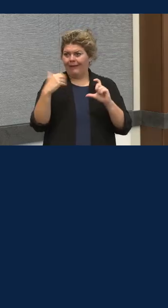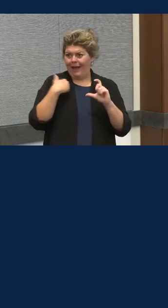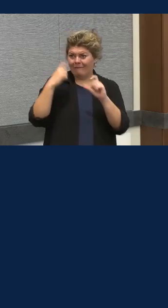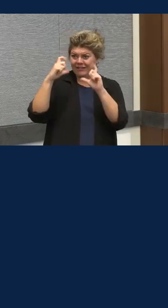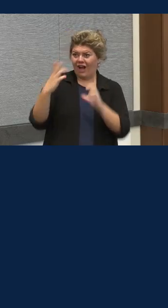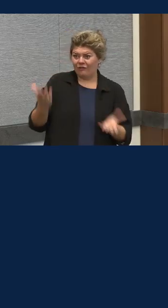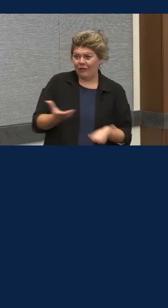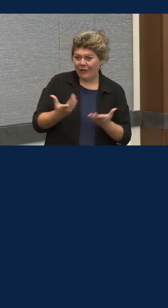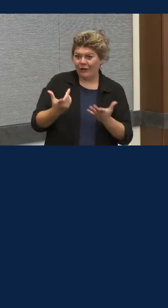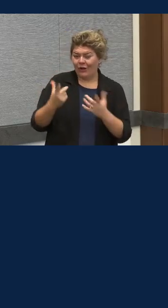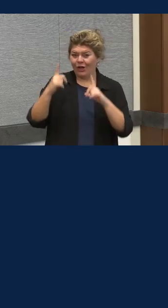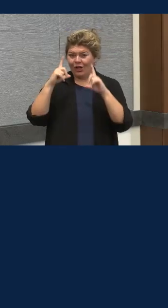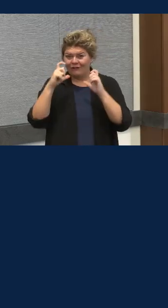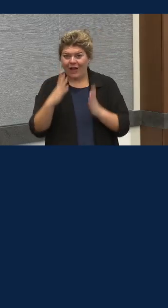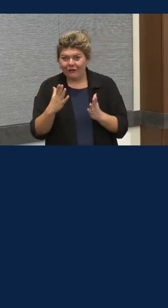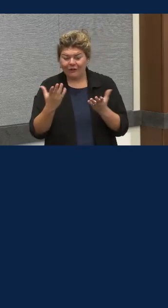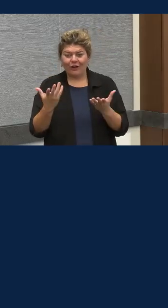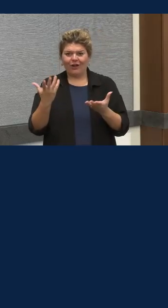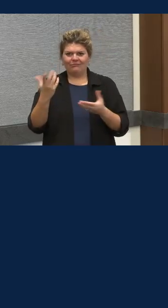here.